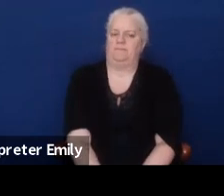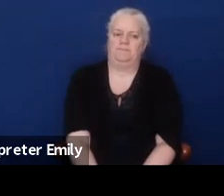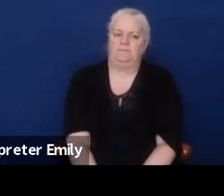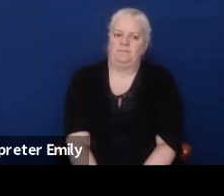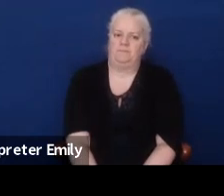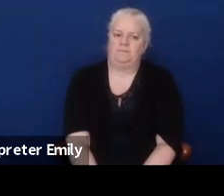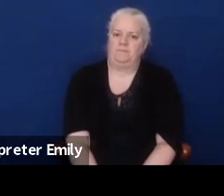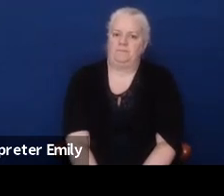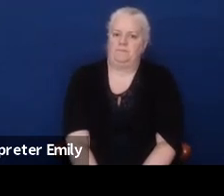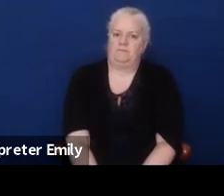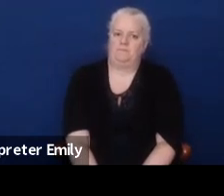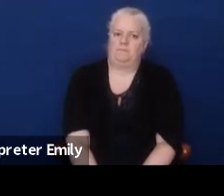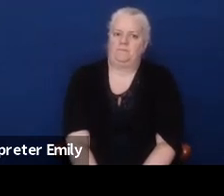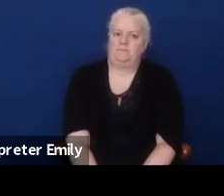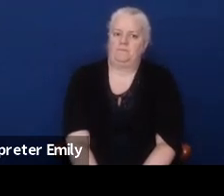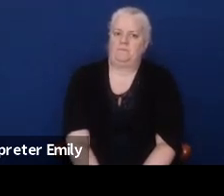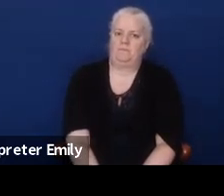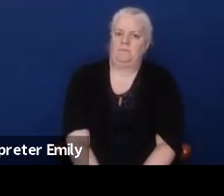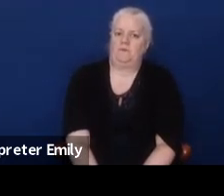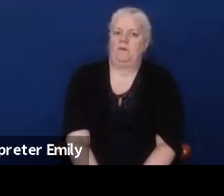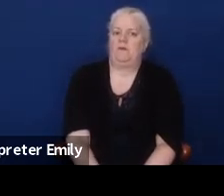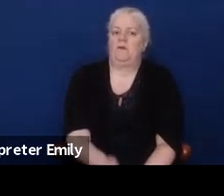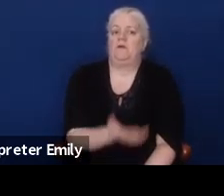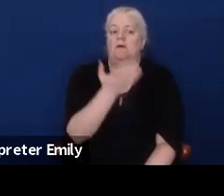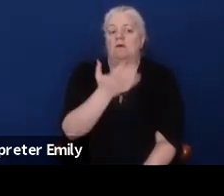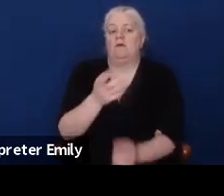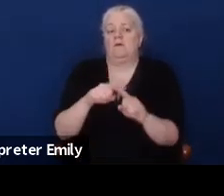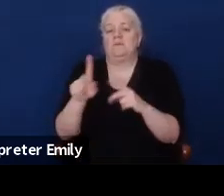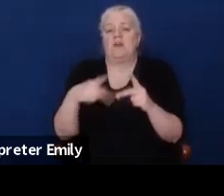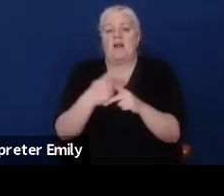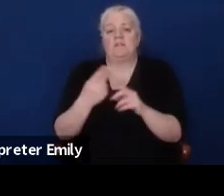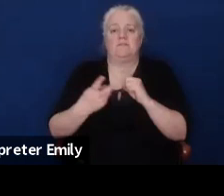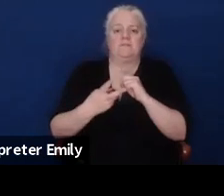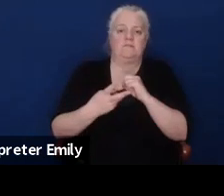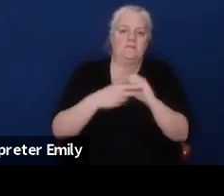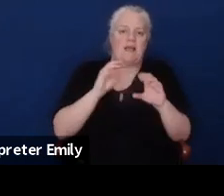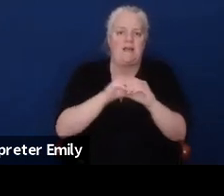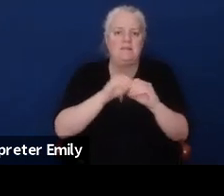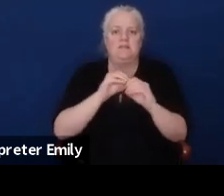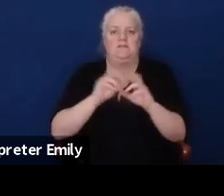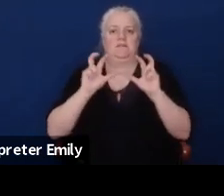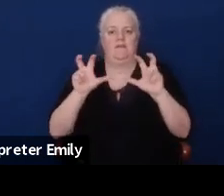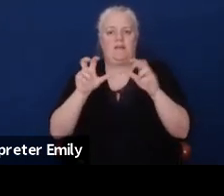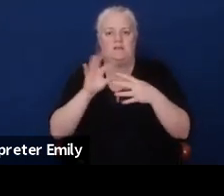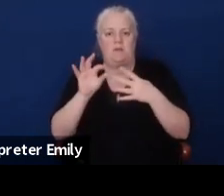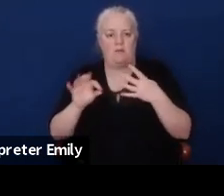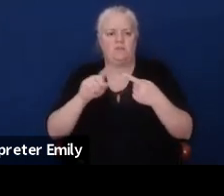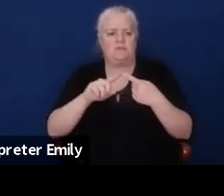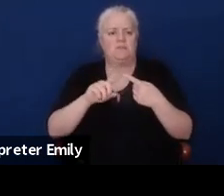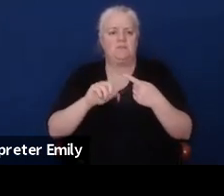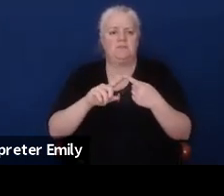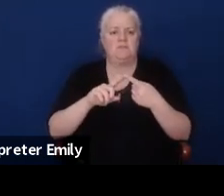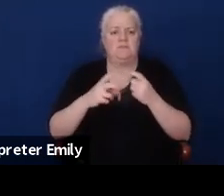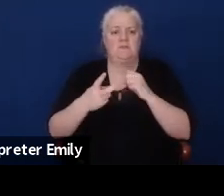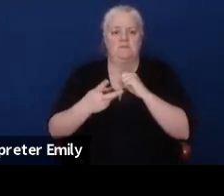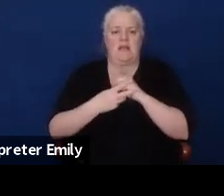These are different type of saving and investment options. You probably have heard of saving bonds. It's issued by the government and